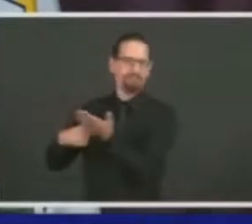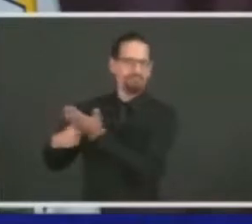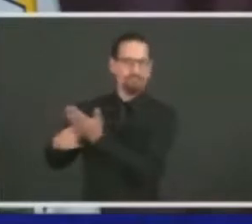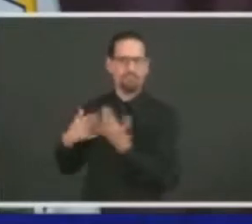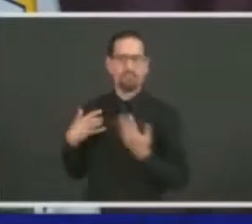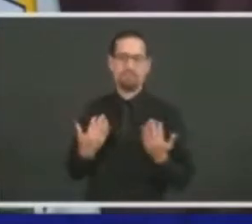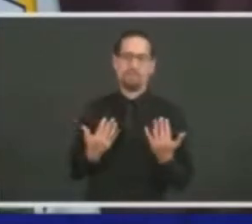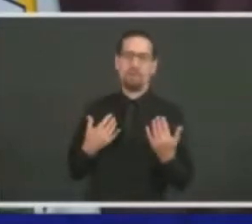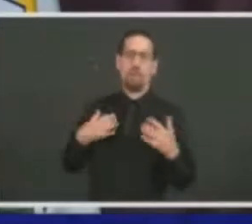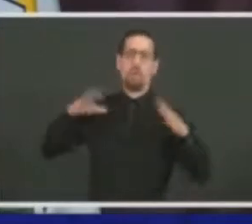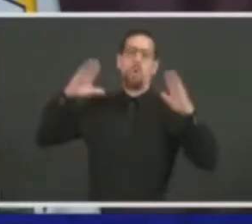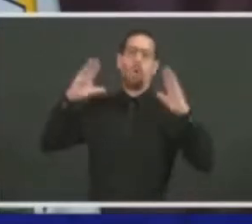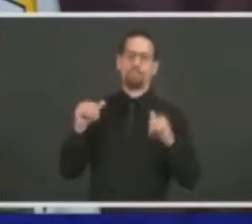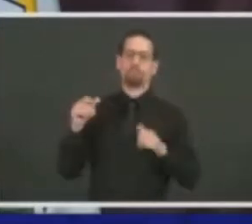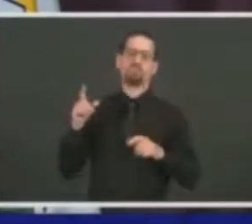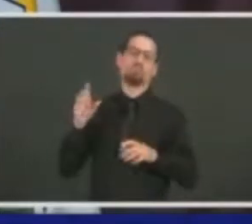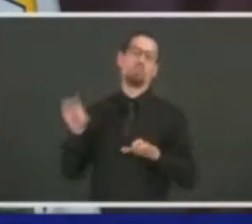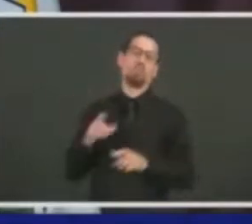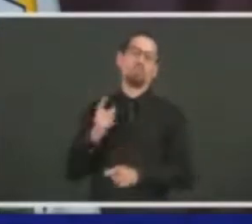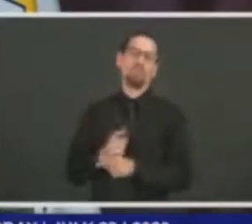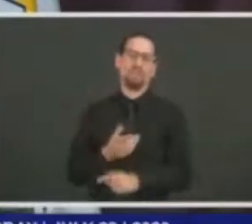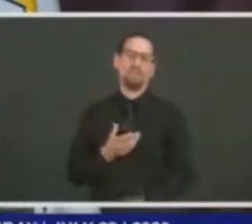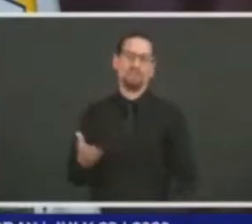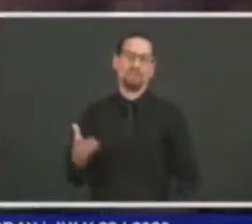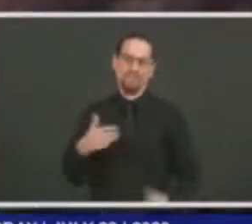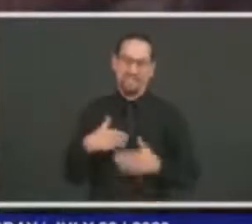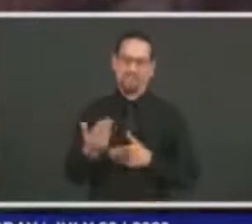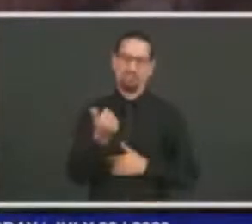thing over the next couple of weeks.